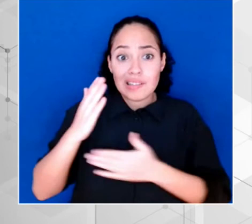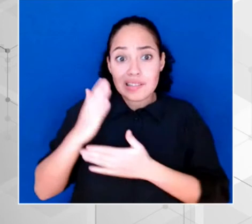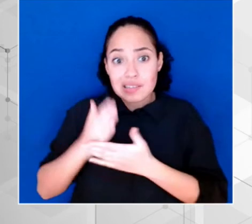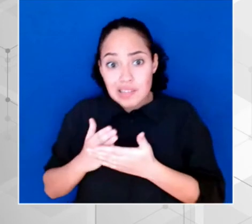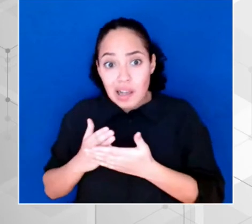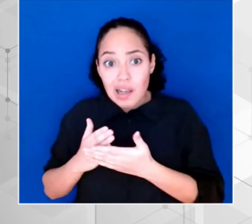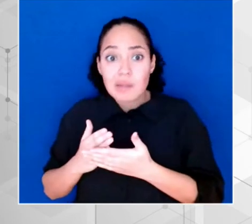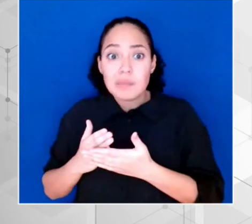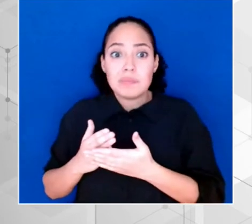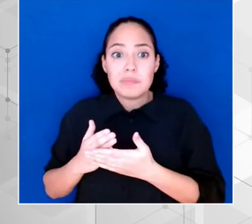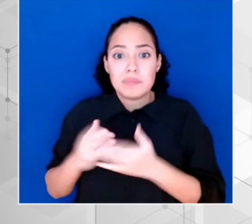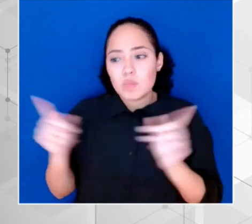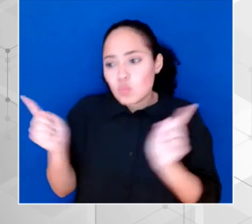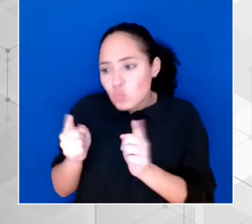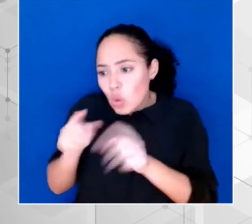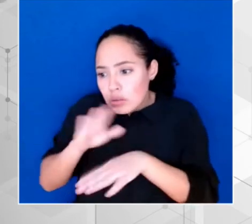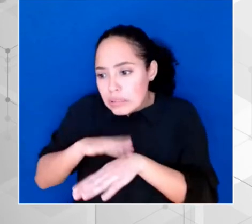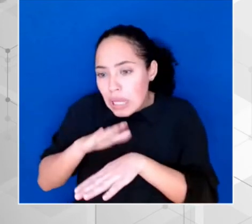are all